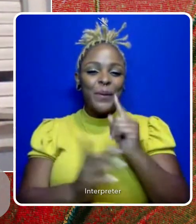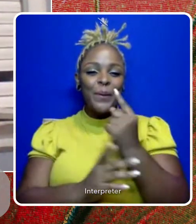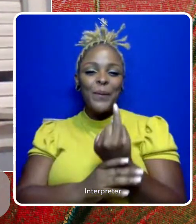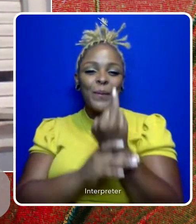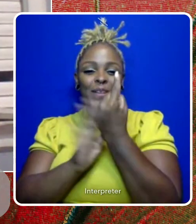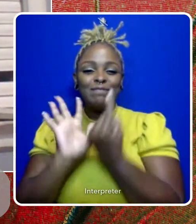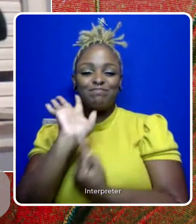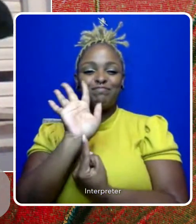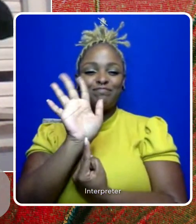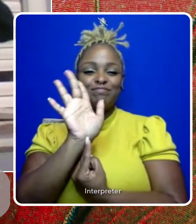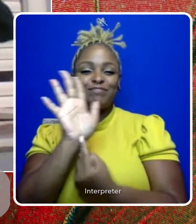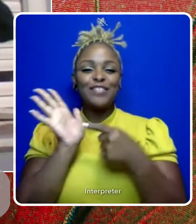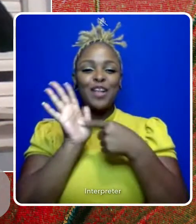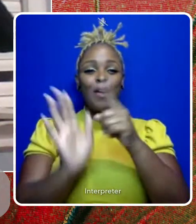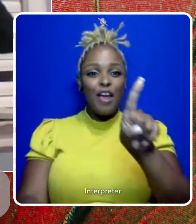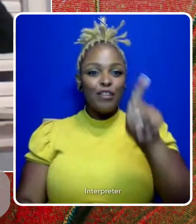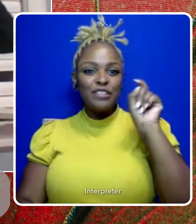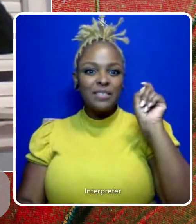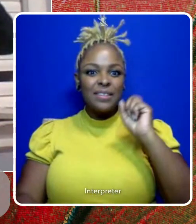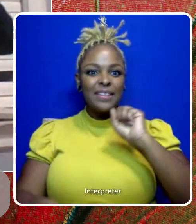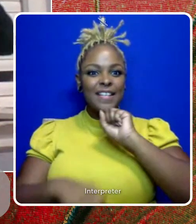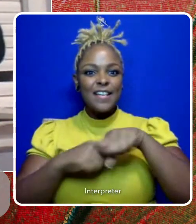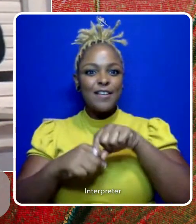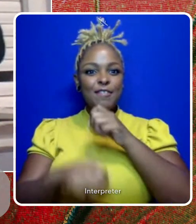She raises a fork to her lips.